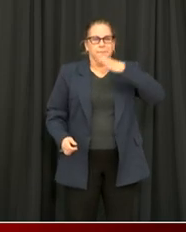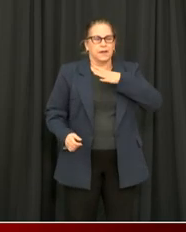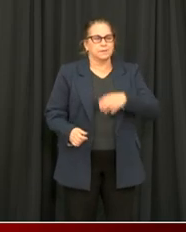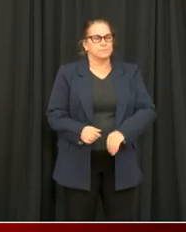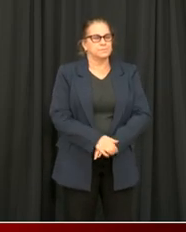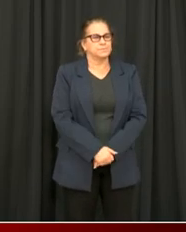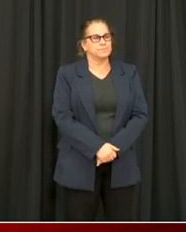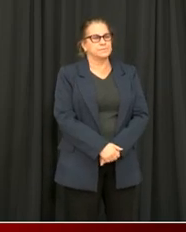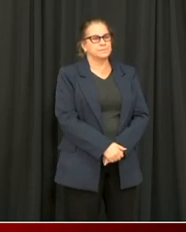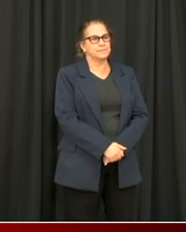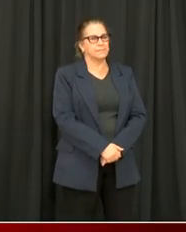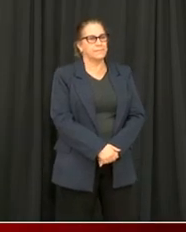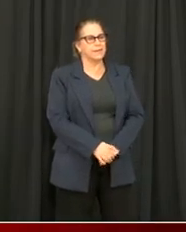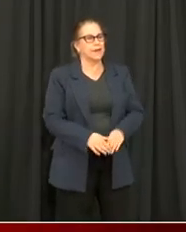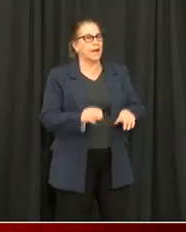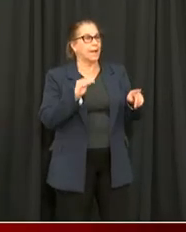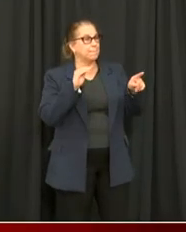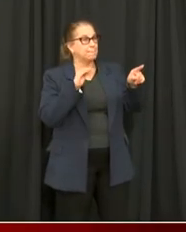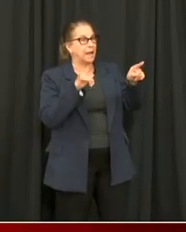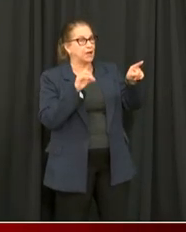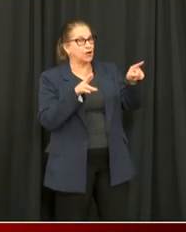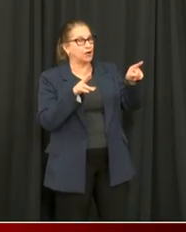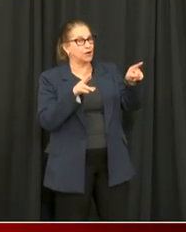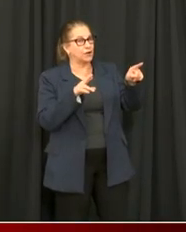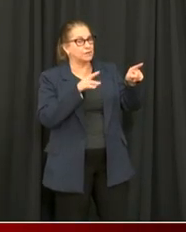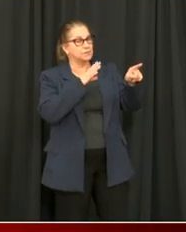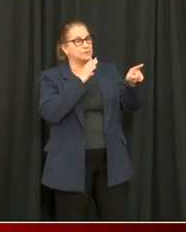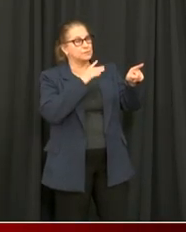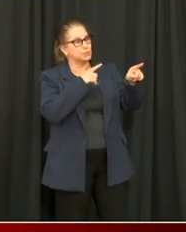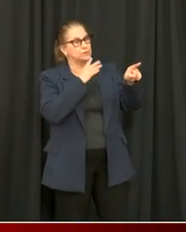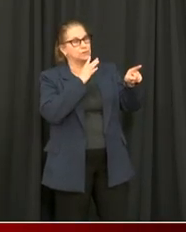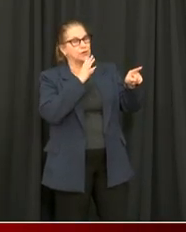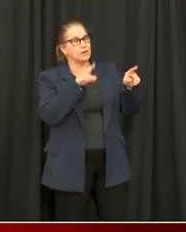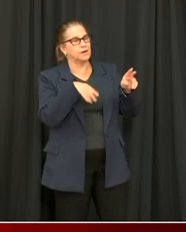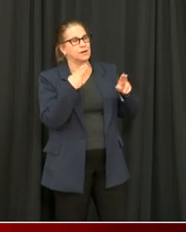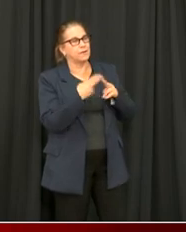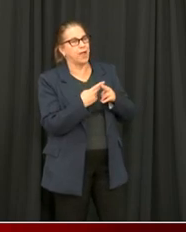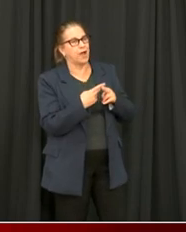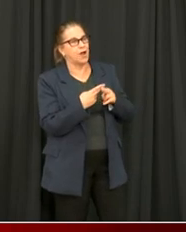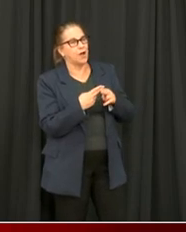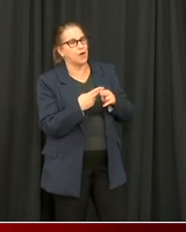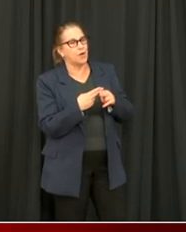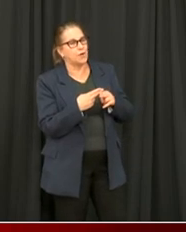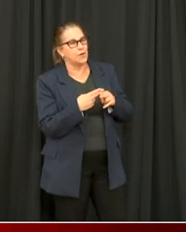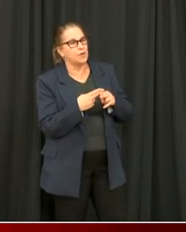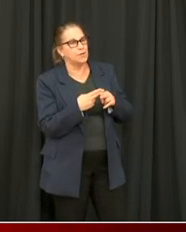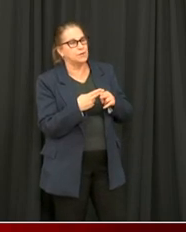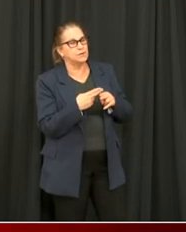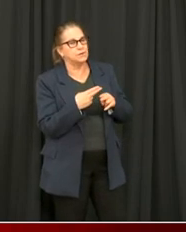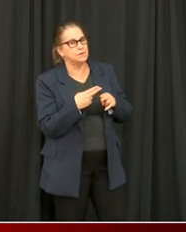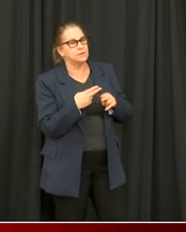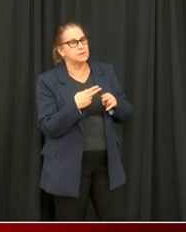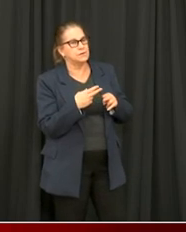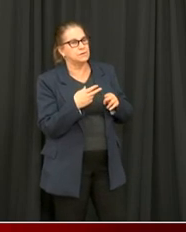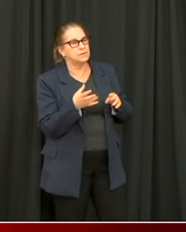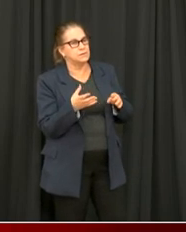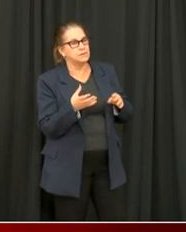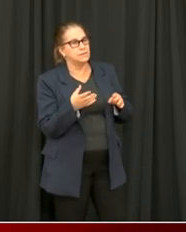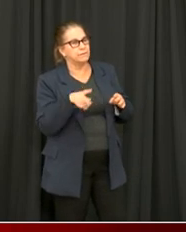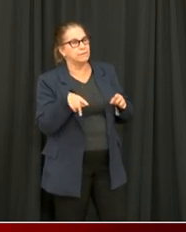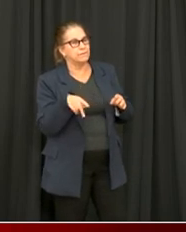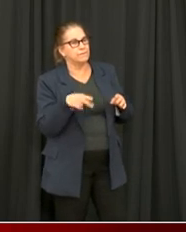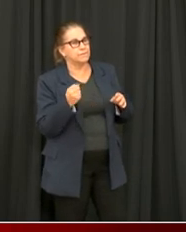Mayor, in reference to what you just said about dialing up or dialing back, Yes. you look across the country to areas like